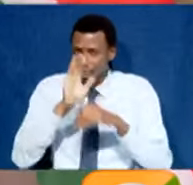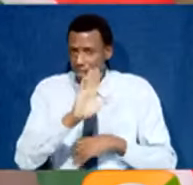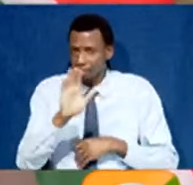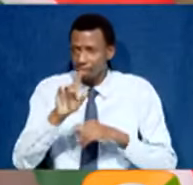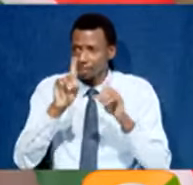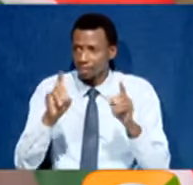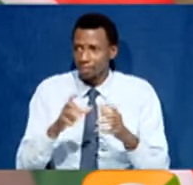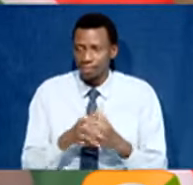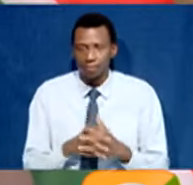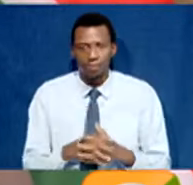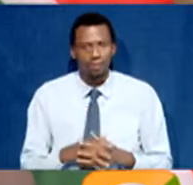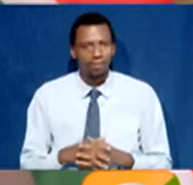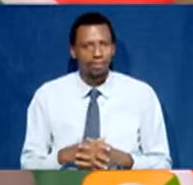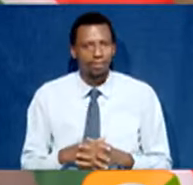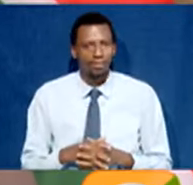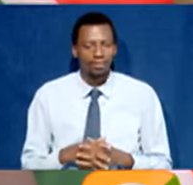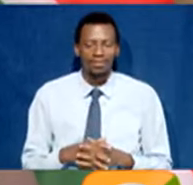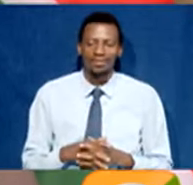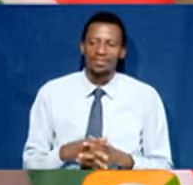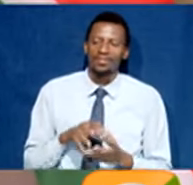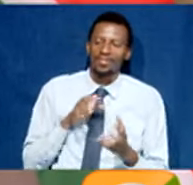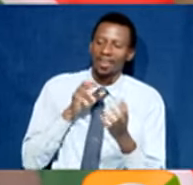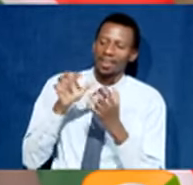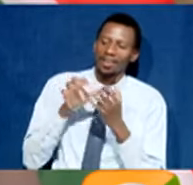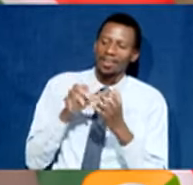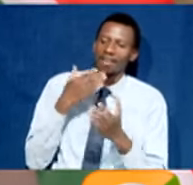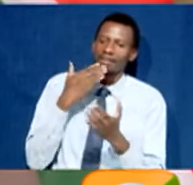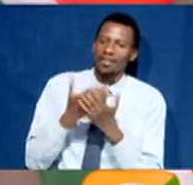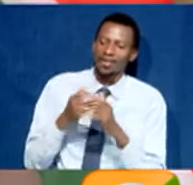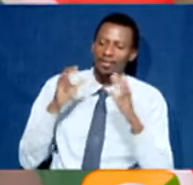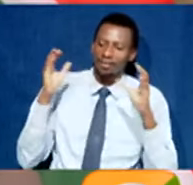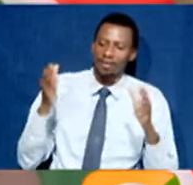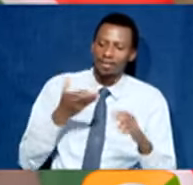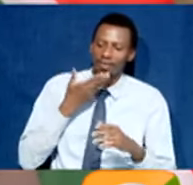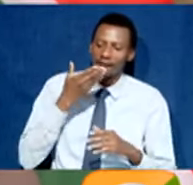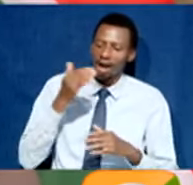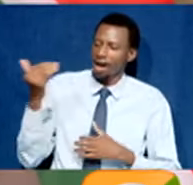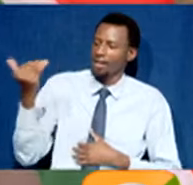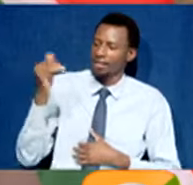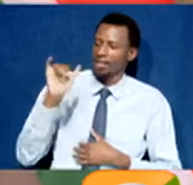Thank you very much for asking that question. Let's start with the levy.